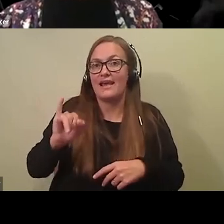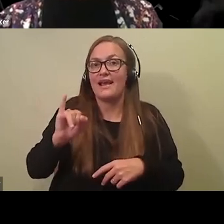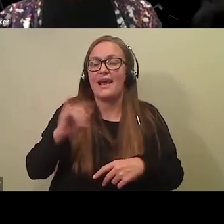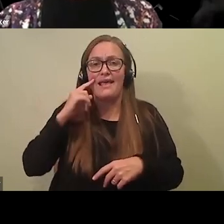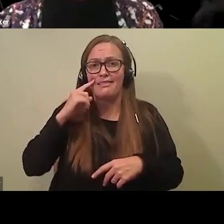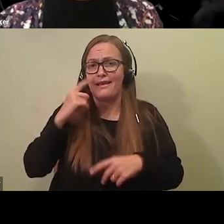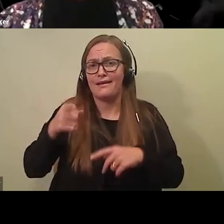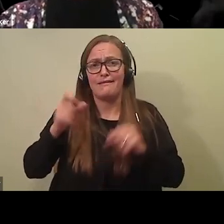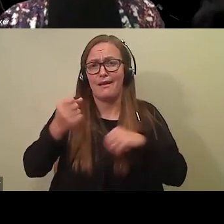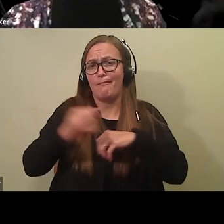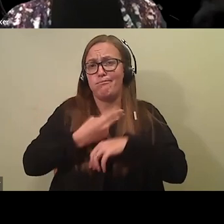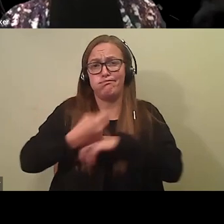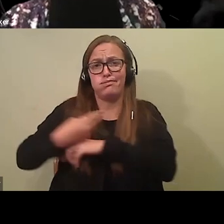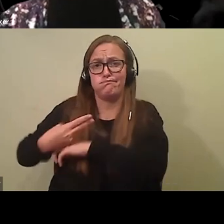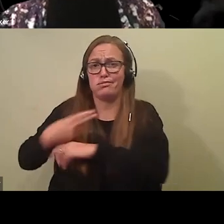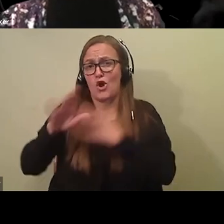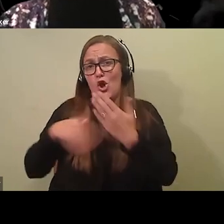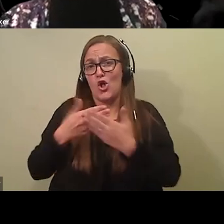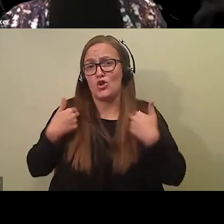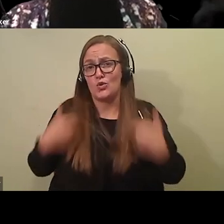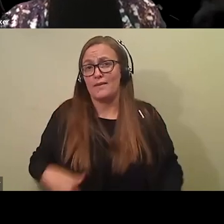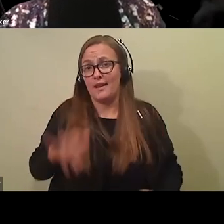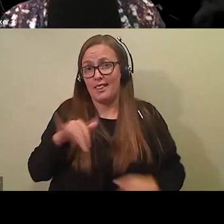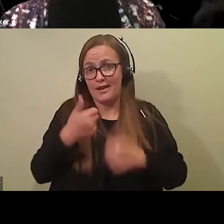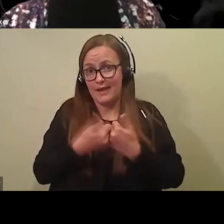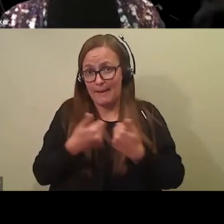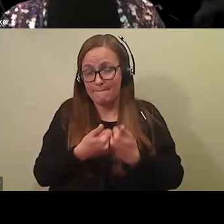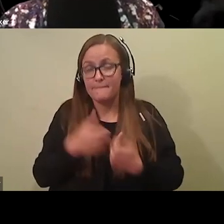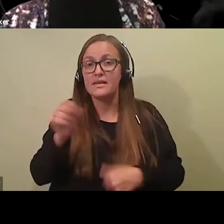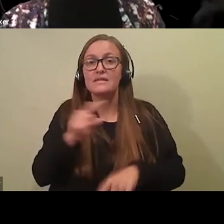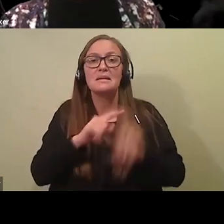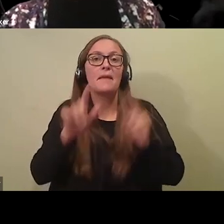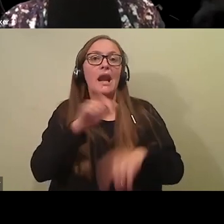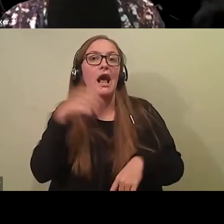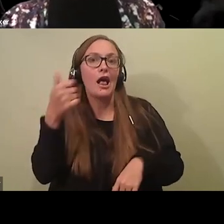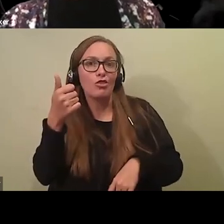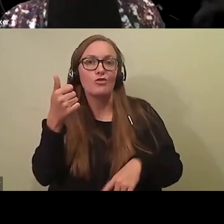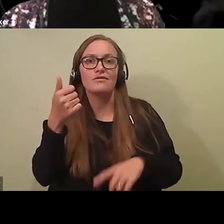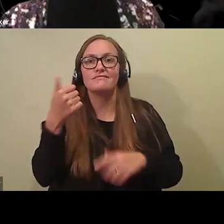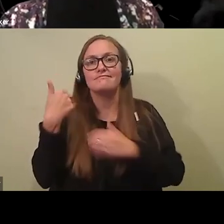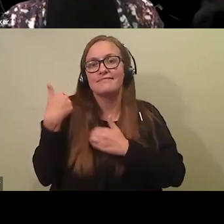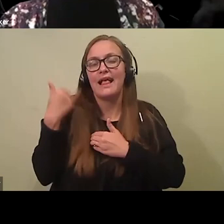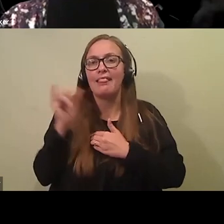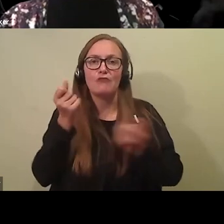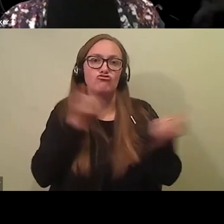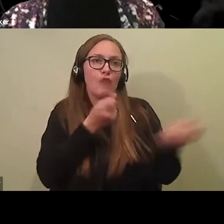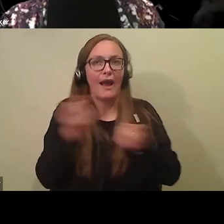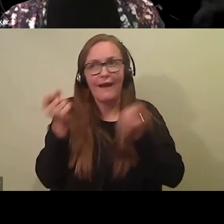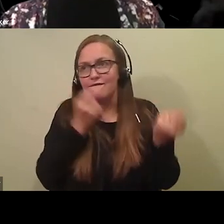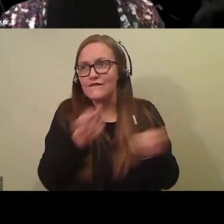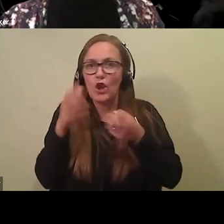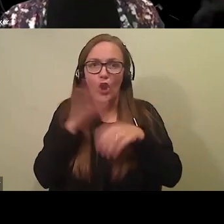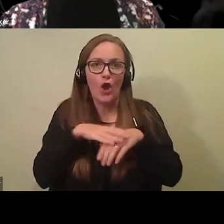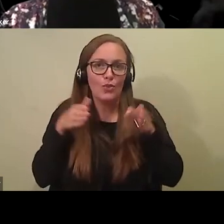humans in those games. But if we look at like other daily tasks, like driving around on the road, I believe that humans will still like